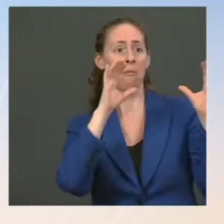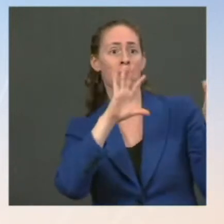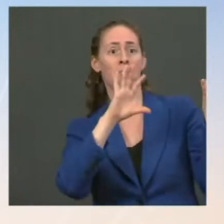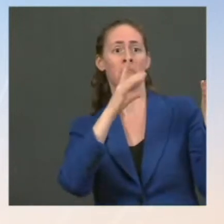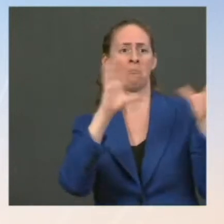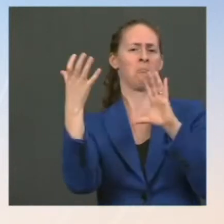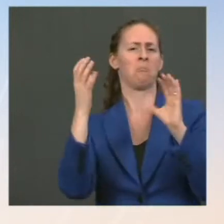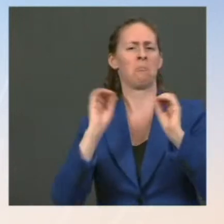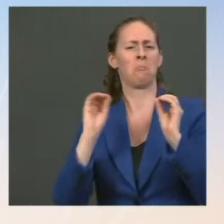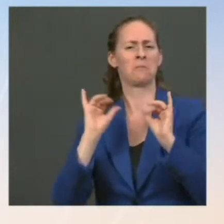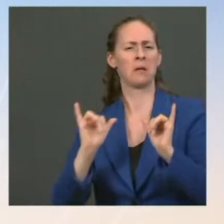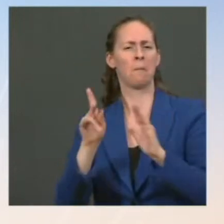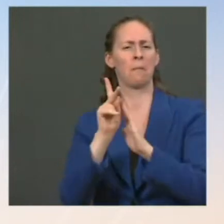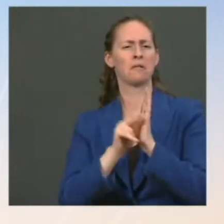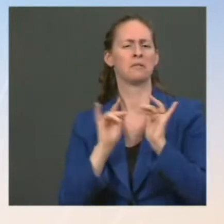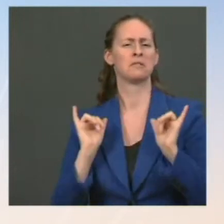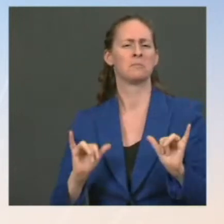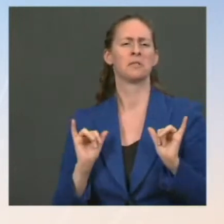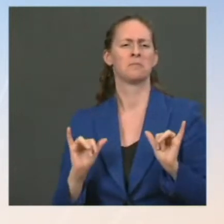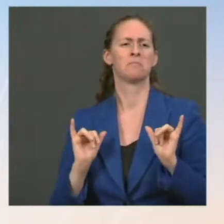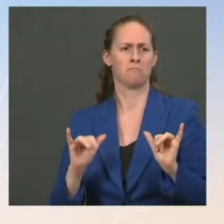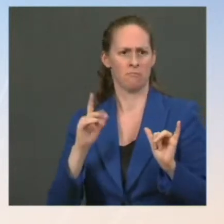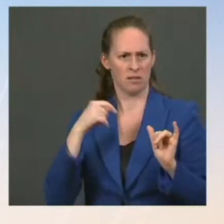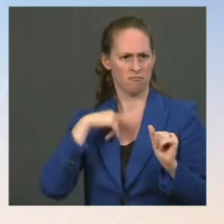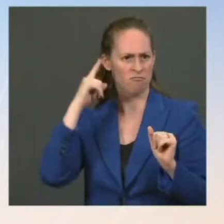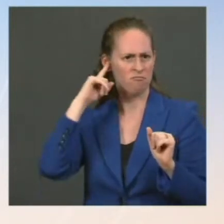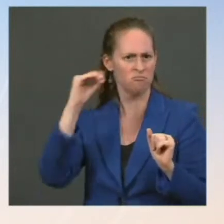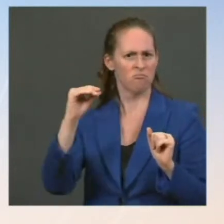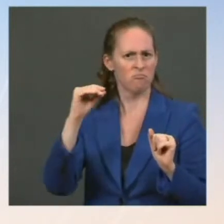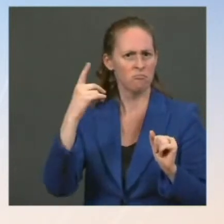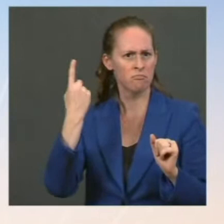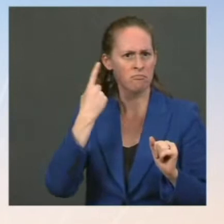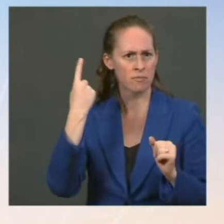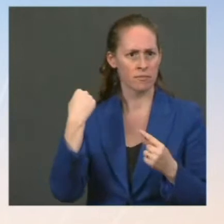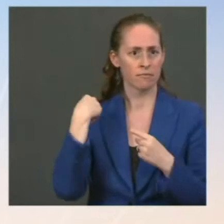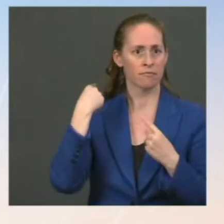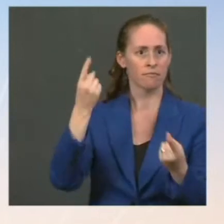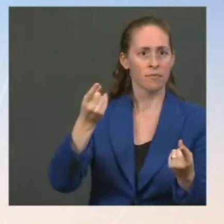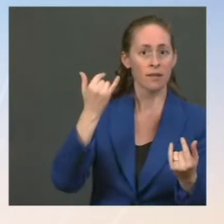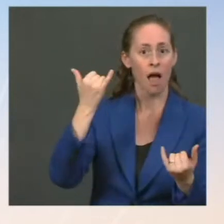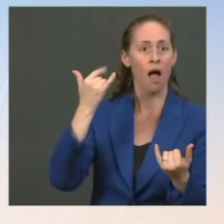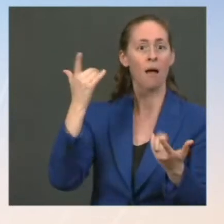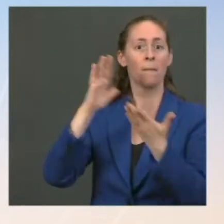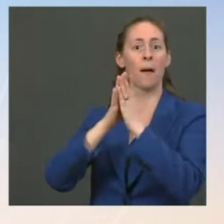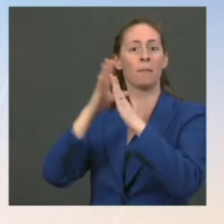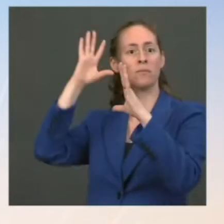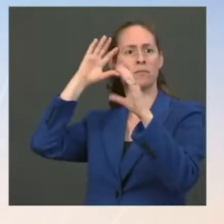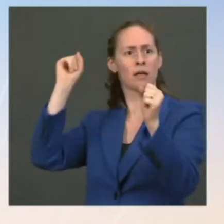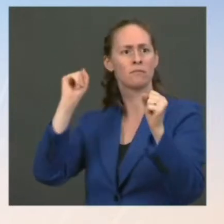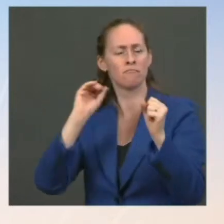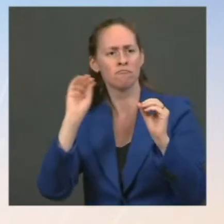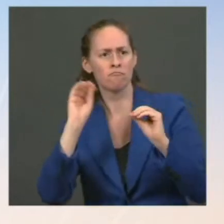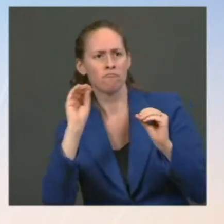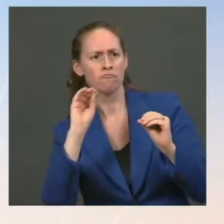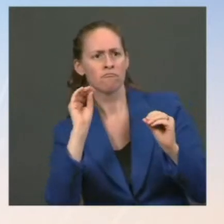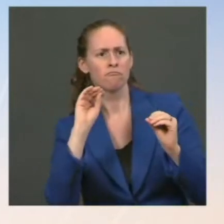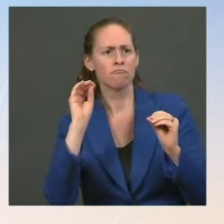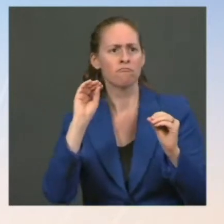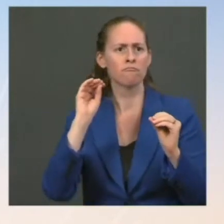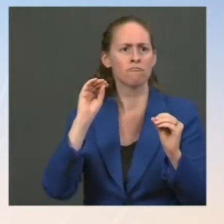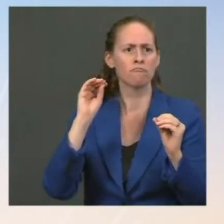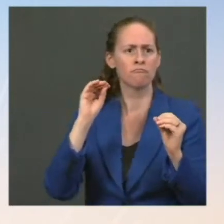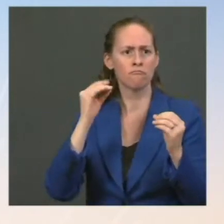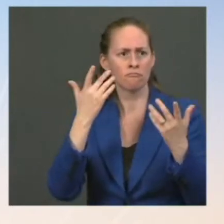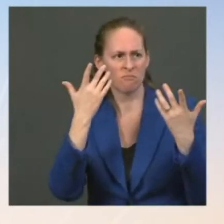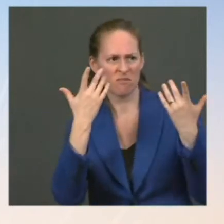president very much during the time that he's been in office about Huawei itself. Mm-hmm. And obviously